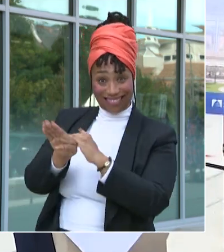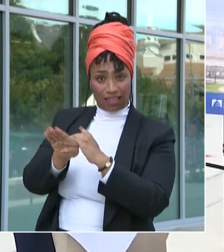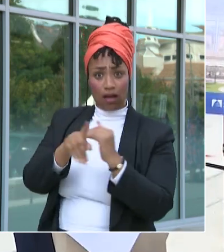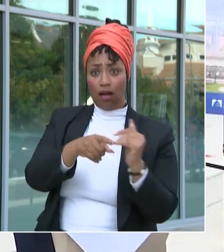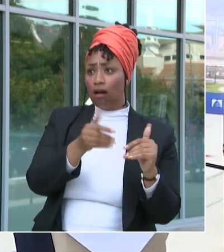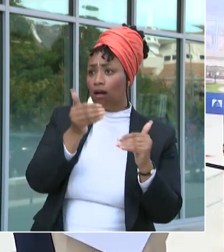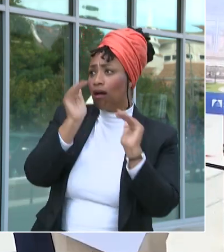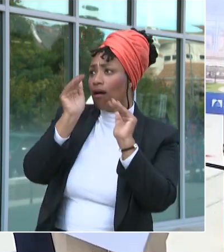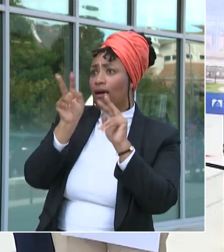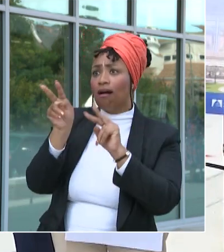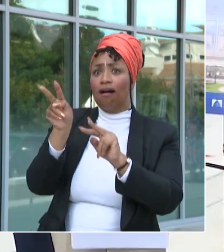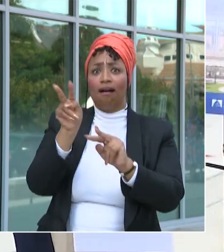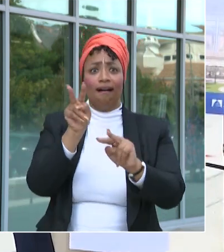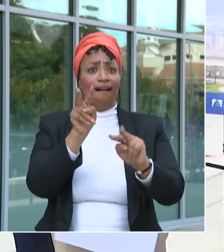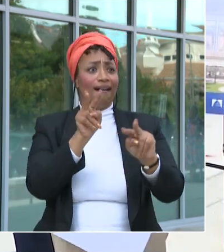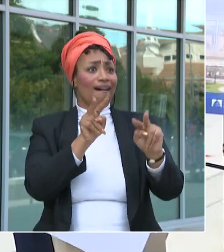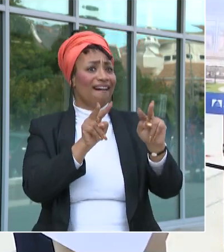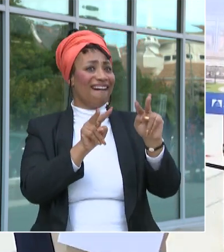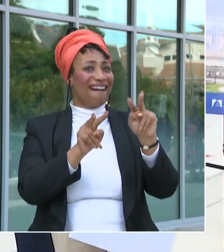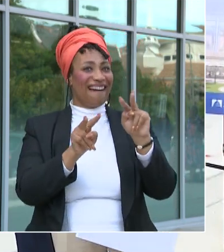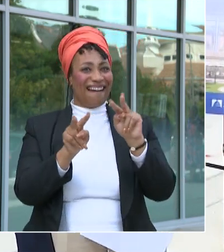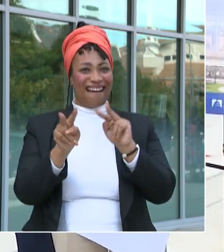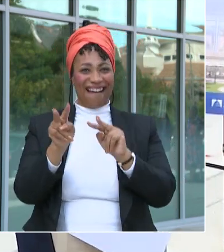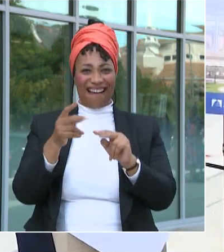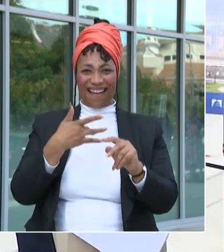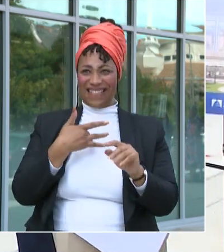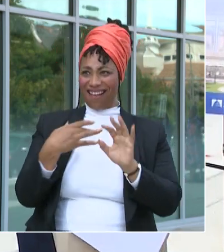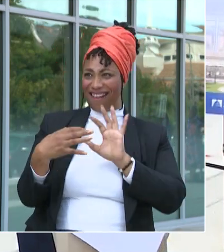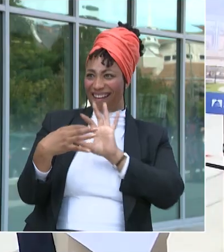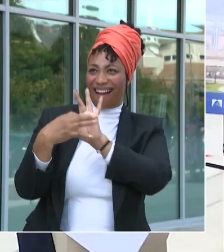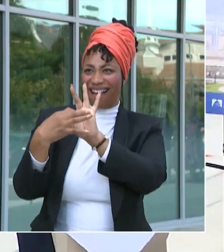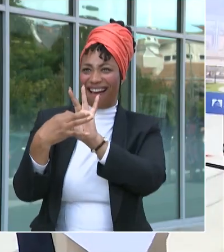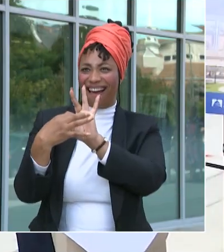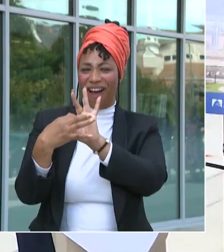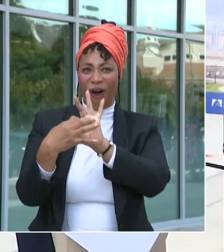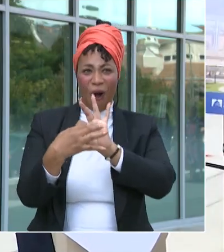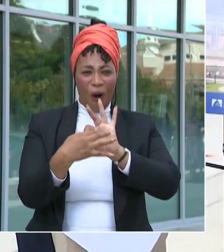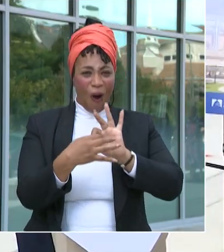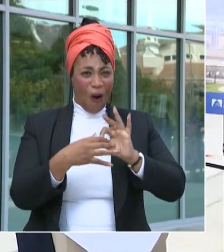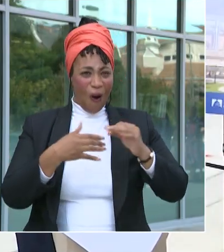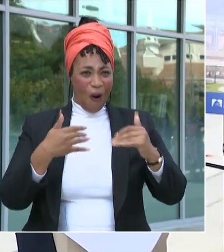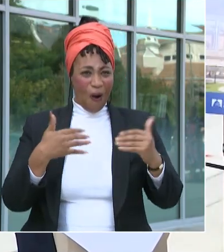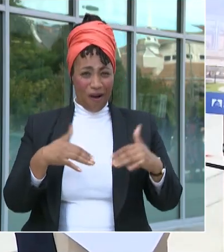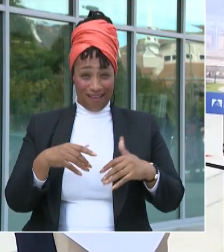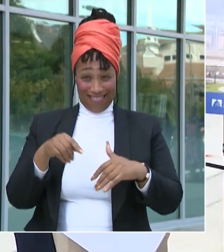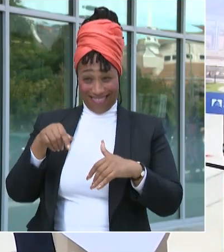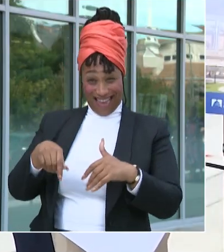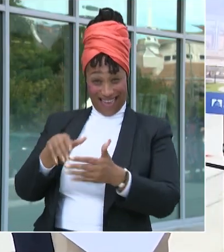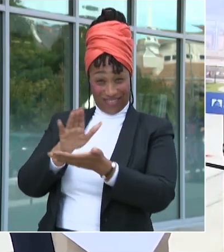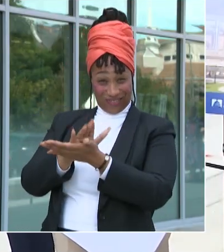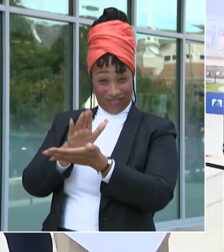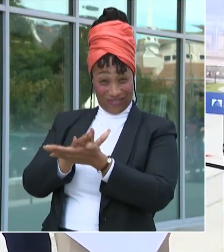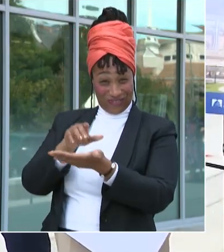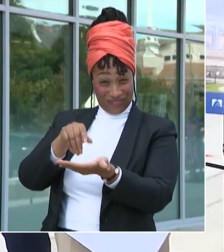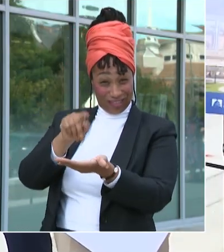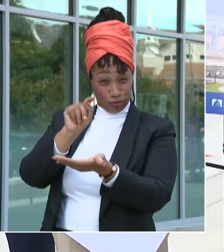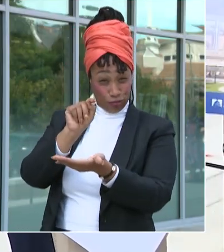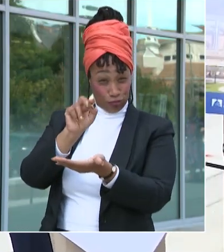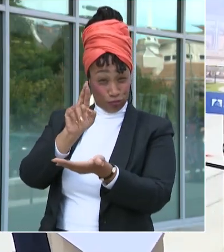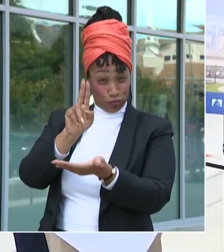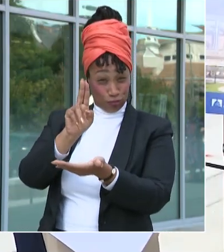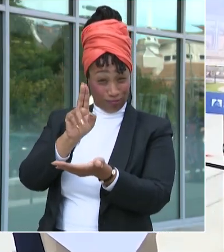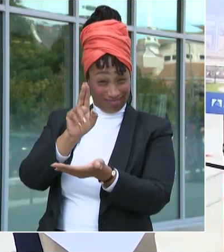facilities like this one. Truesdell is our latest DC public school to add a child development center, which means that